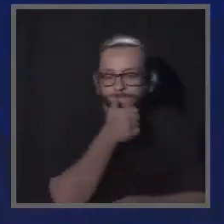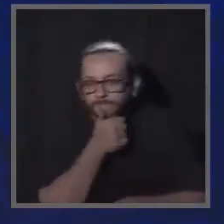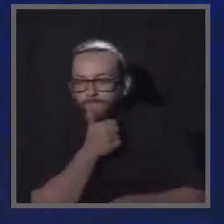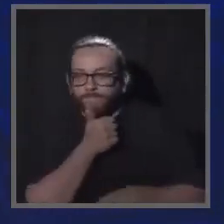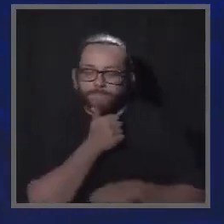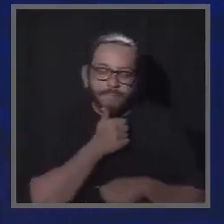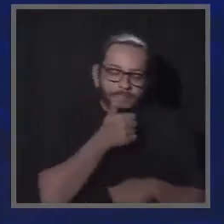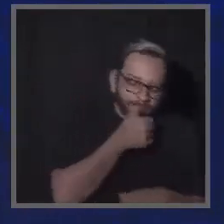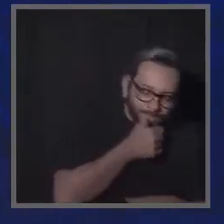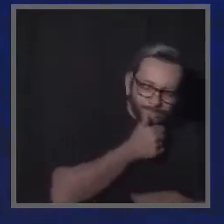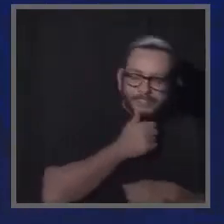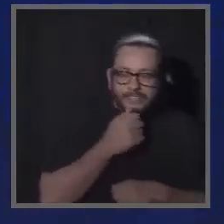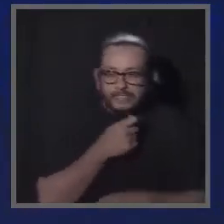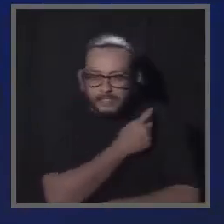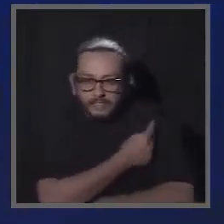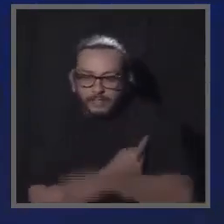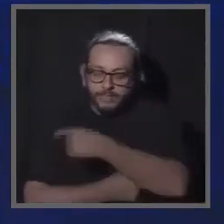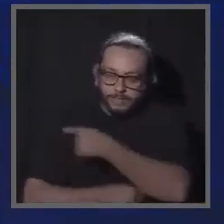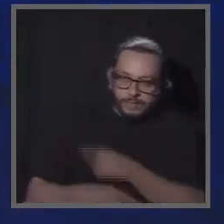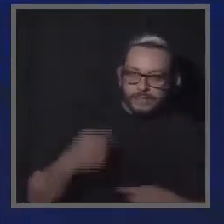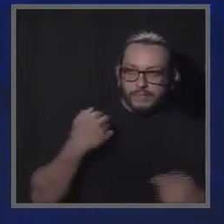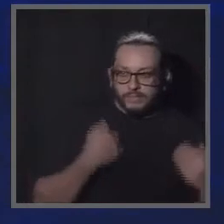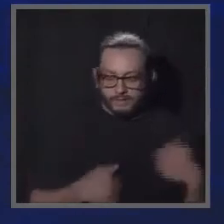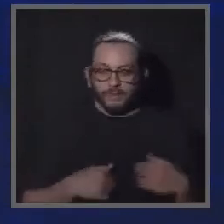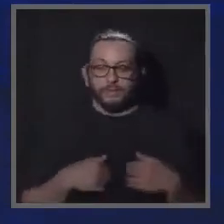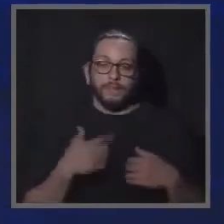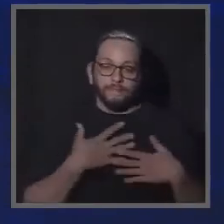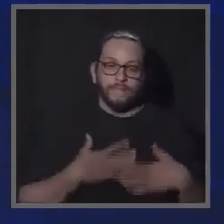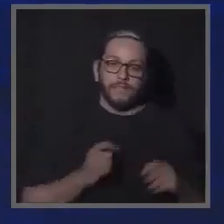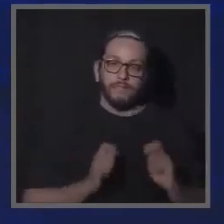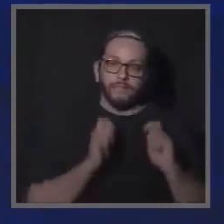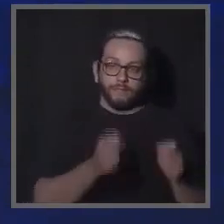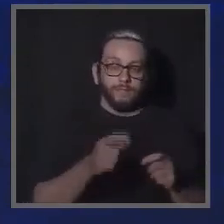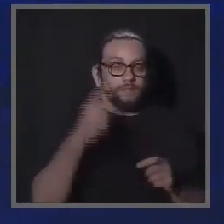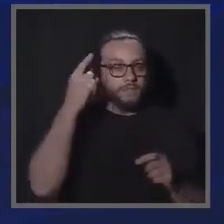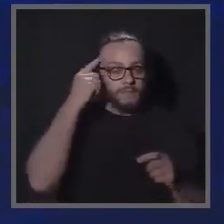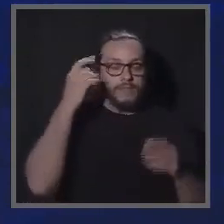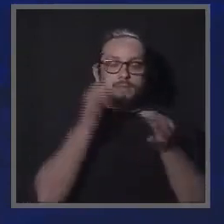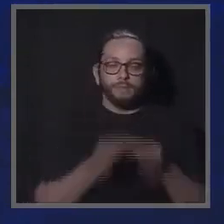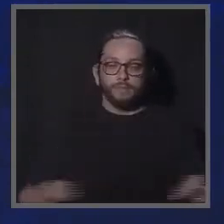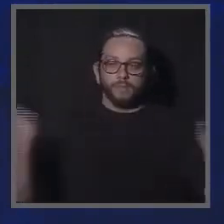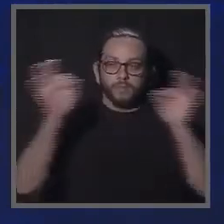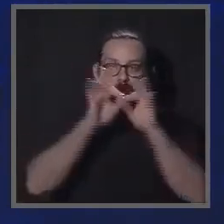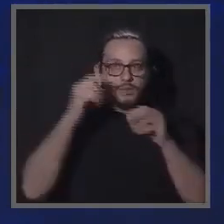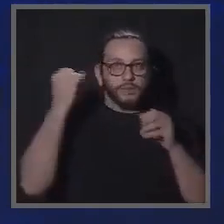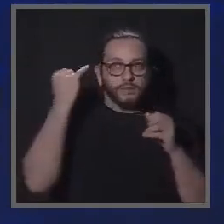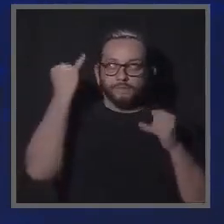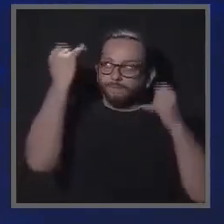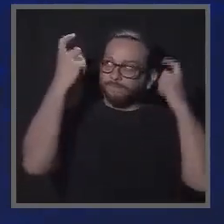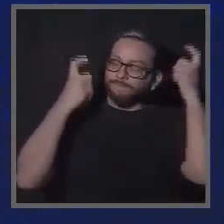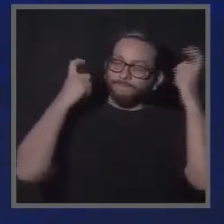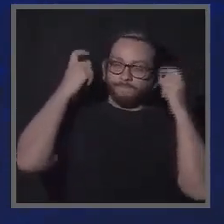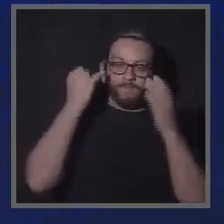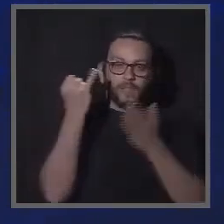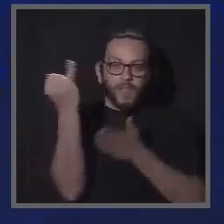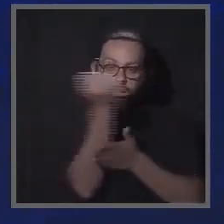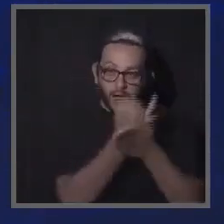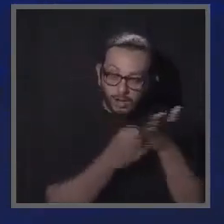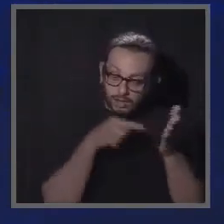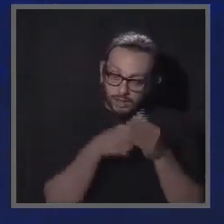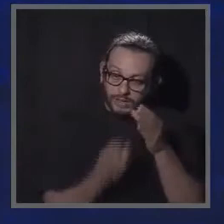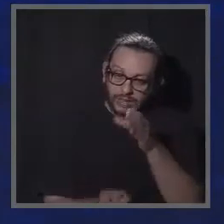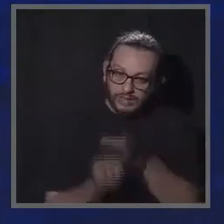all as a result of the situation can lead to. And I think it is important to consider artistic creation